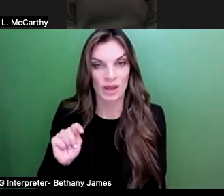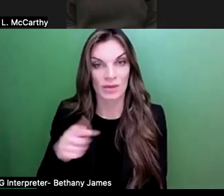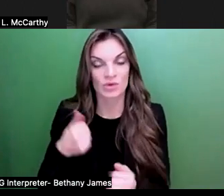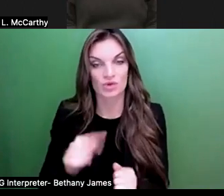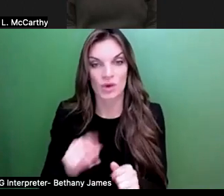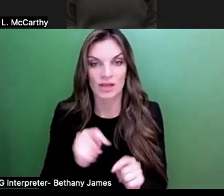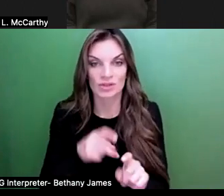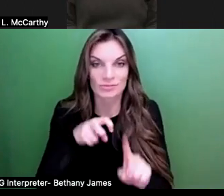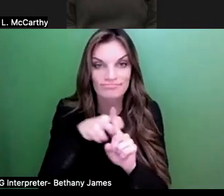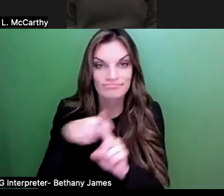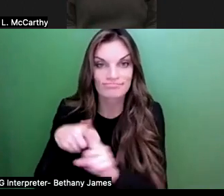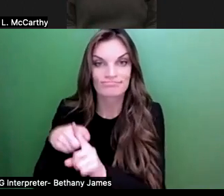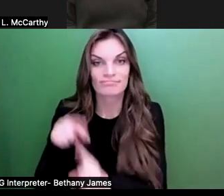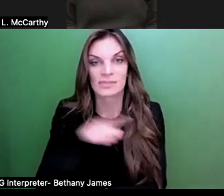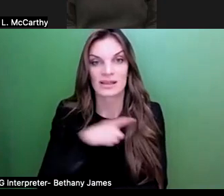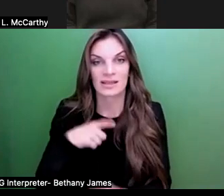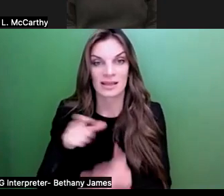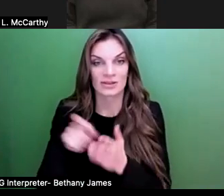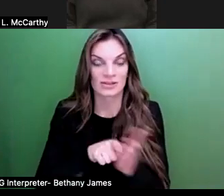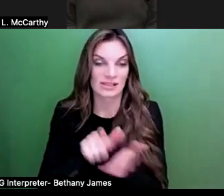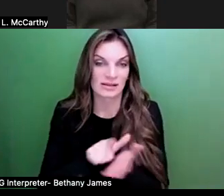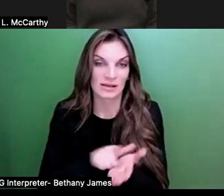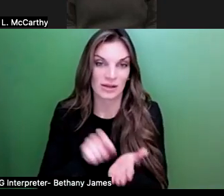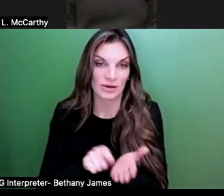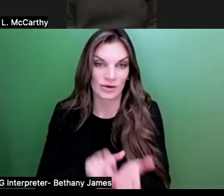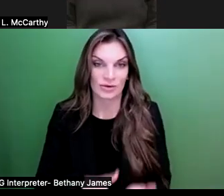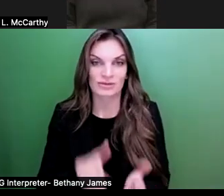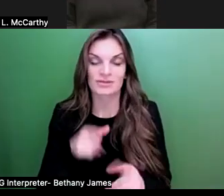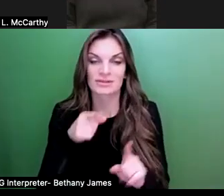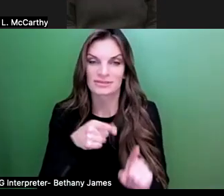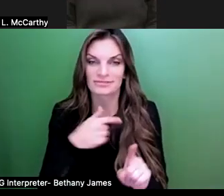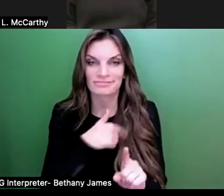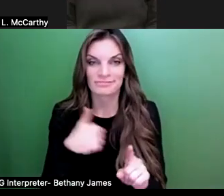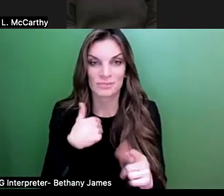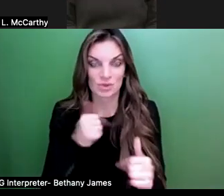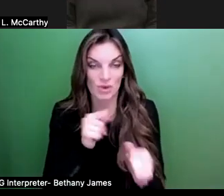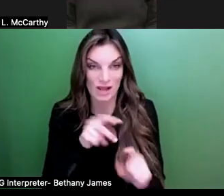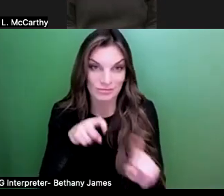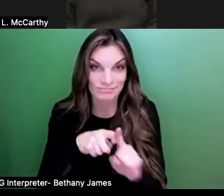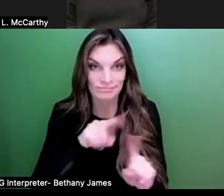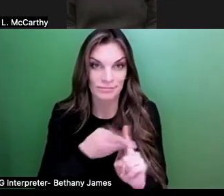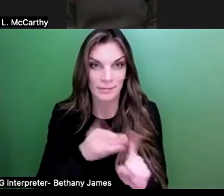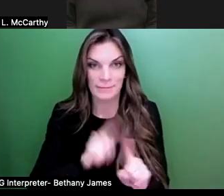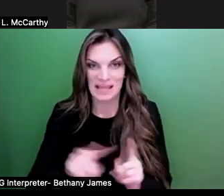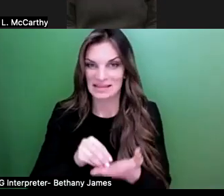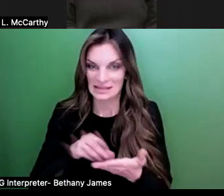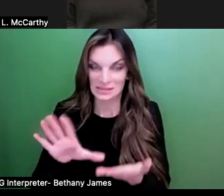with our other legislators. Something will happen there, but for now, it's very expensive and very difficult